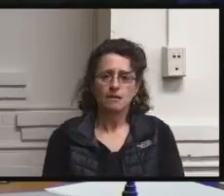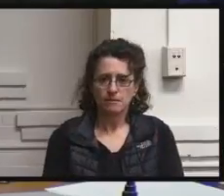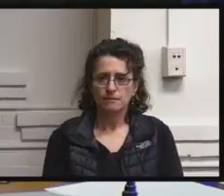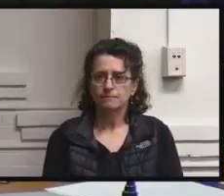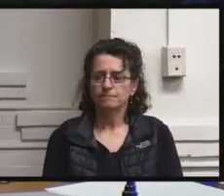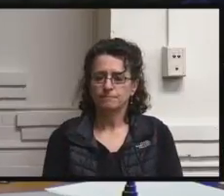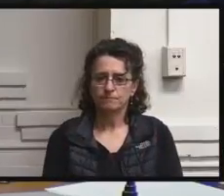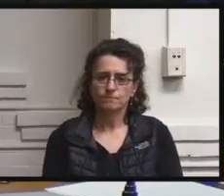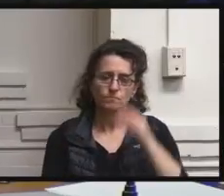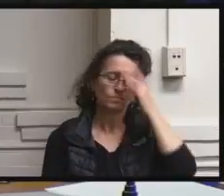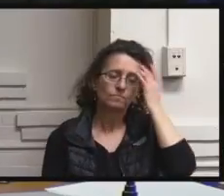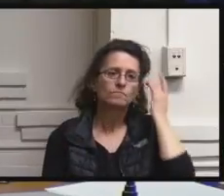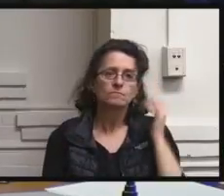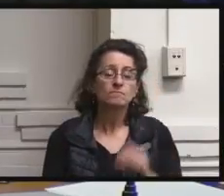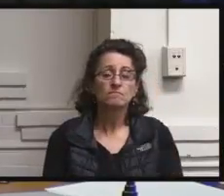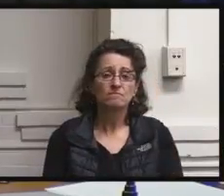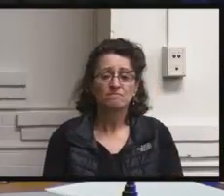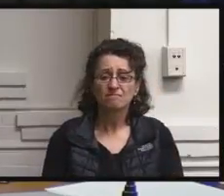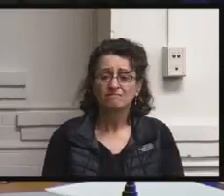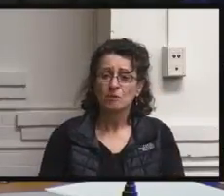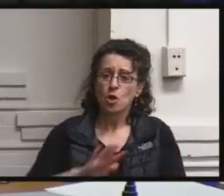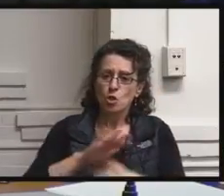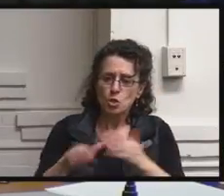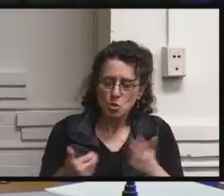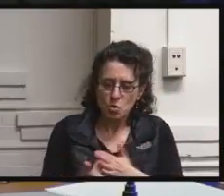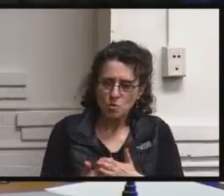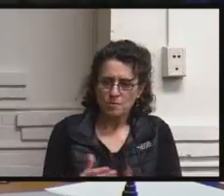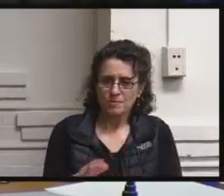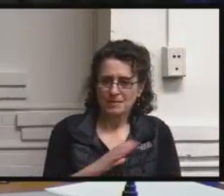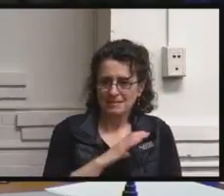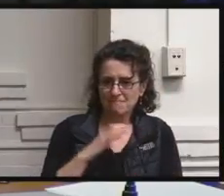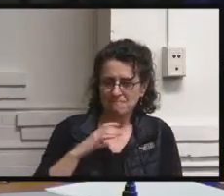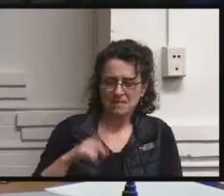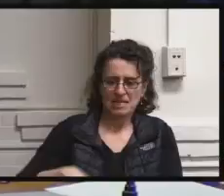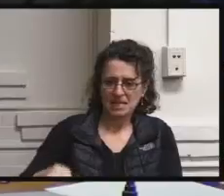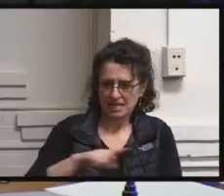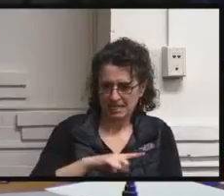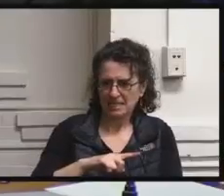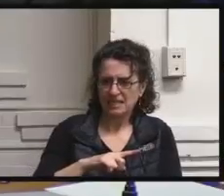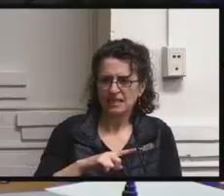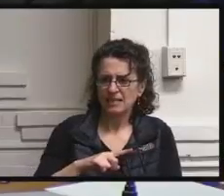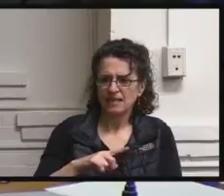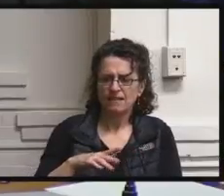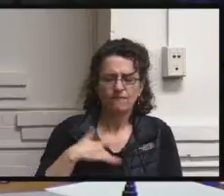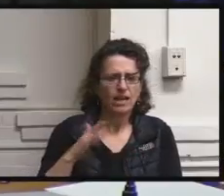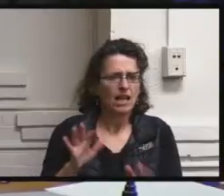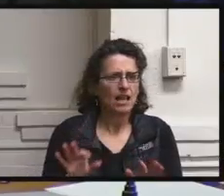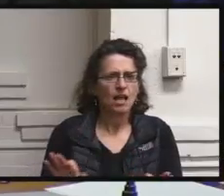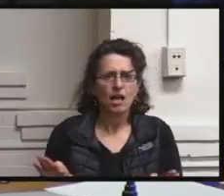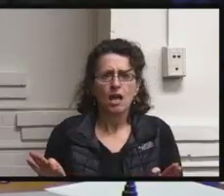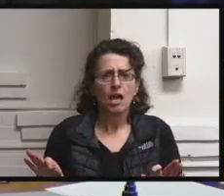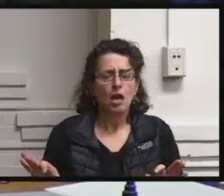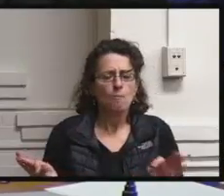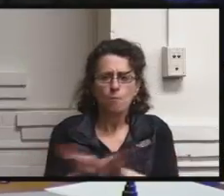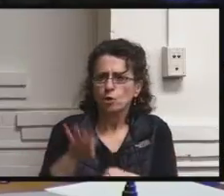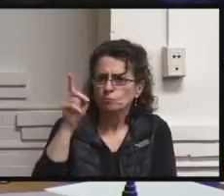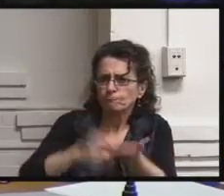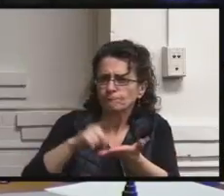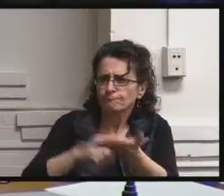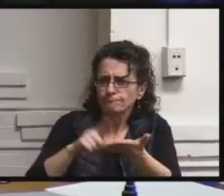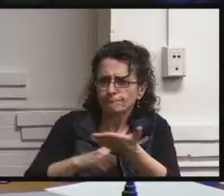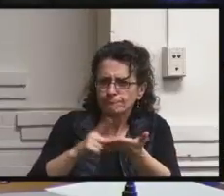there, rallied unanimously around the idea that it's useful to learn what there is to learn from going through the process